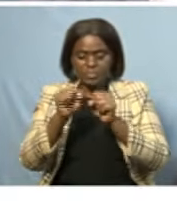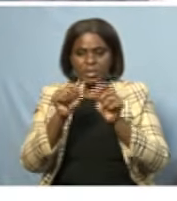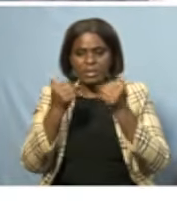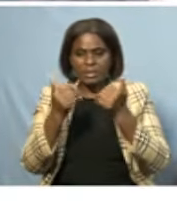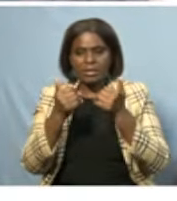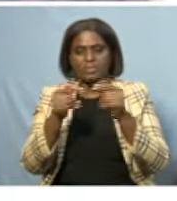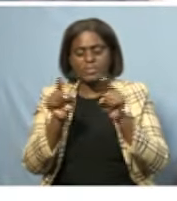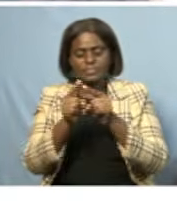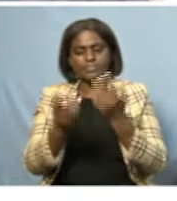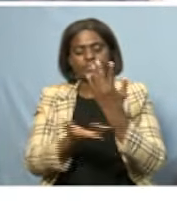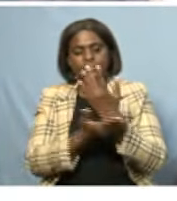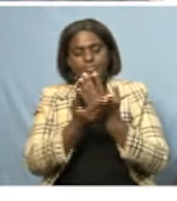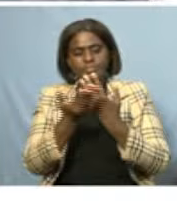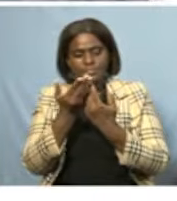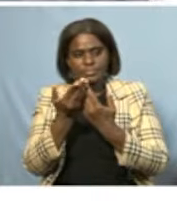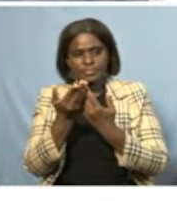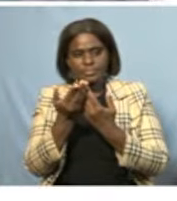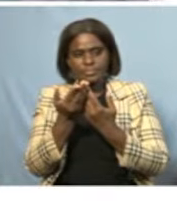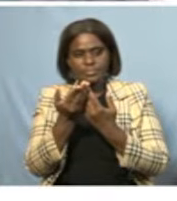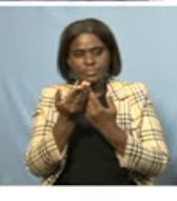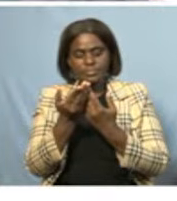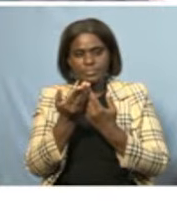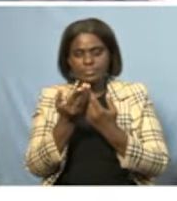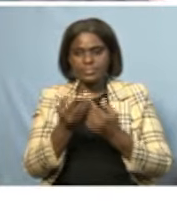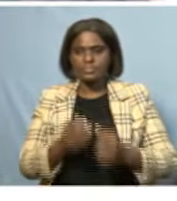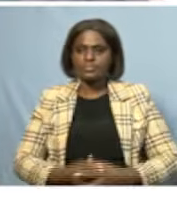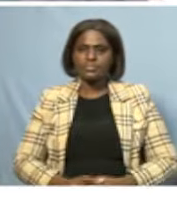be enhanced.